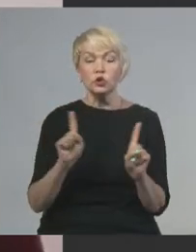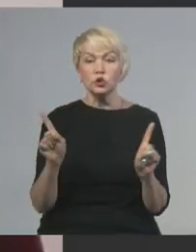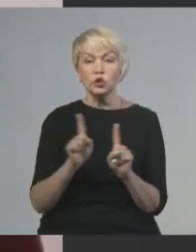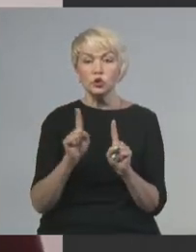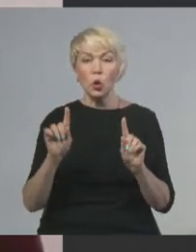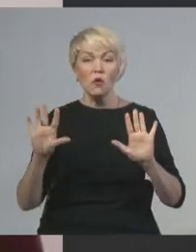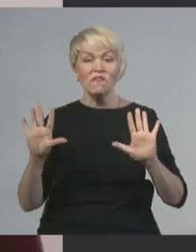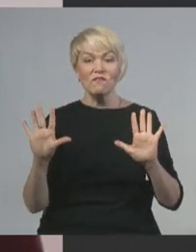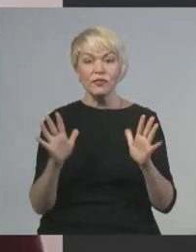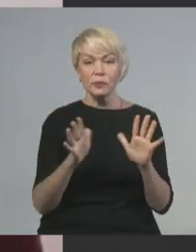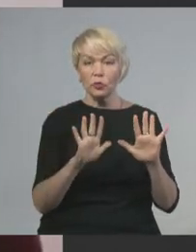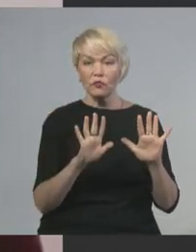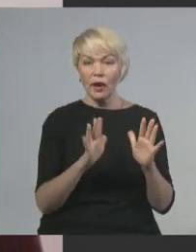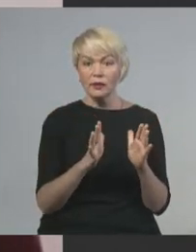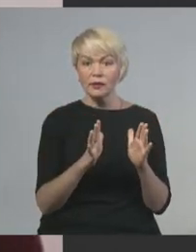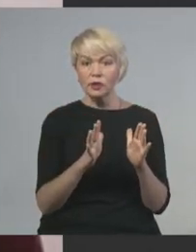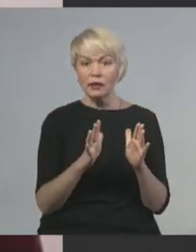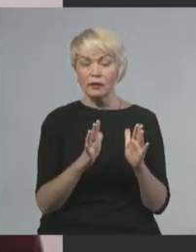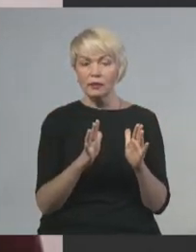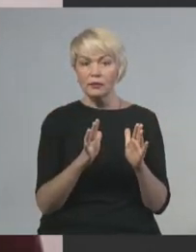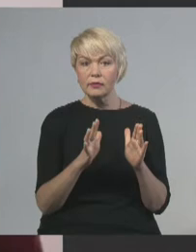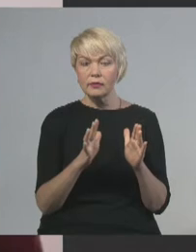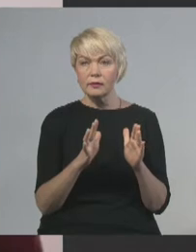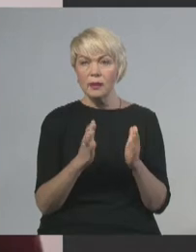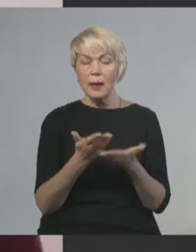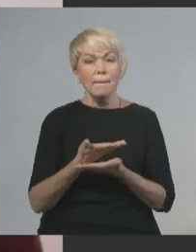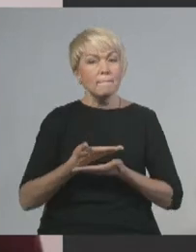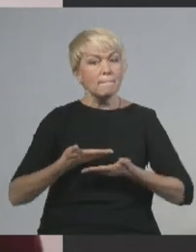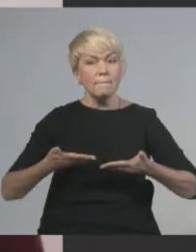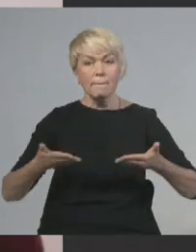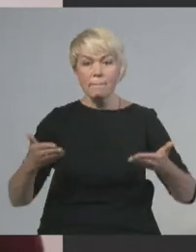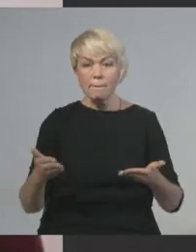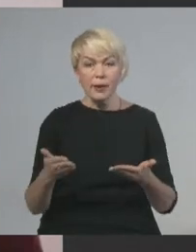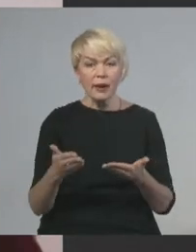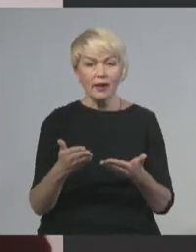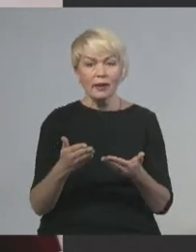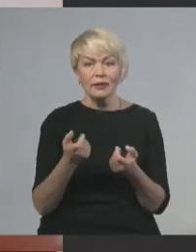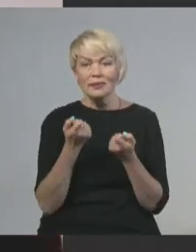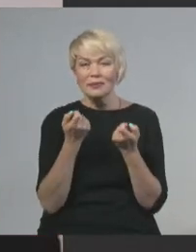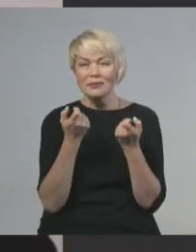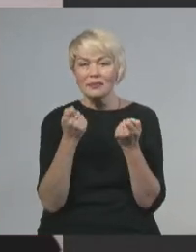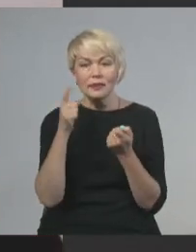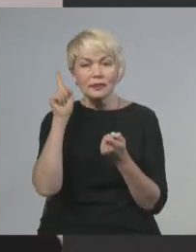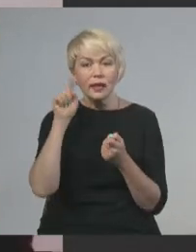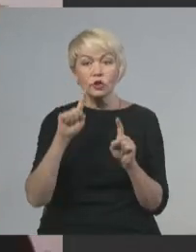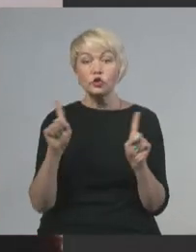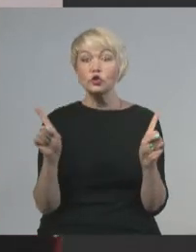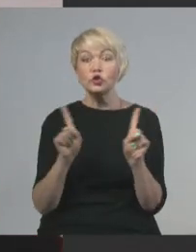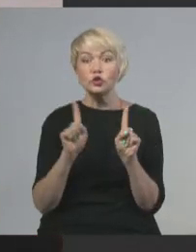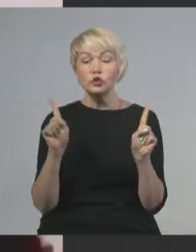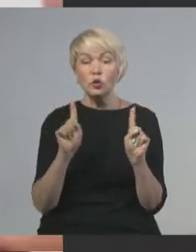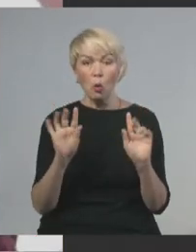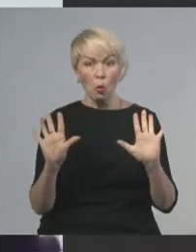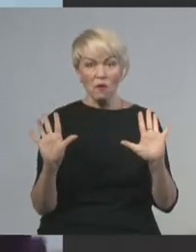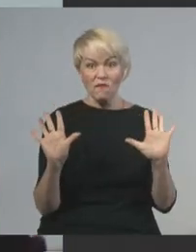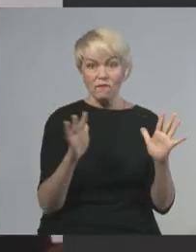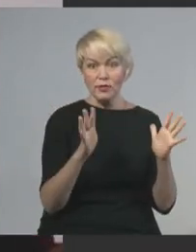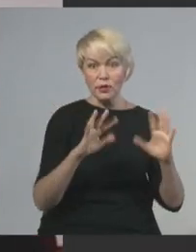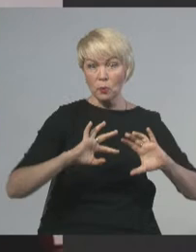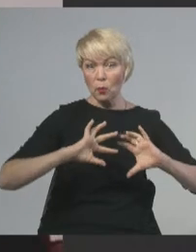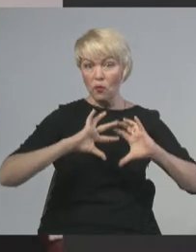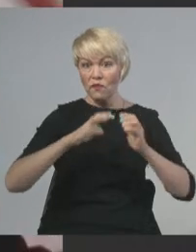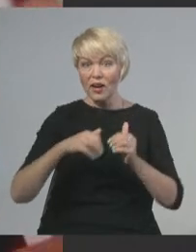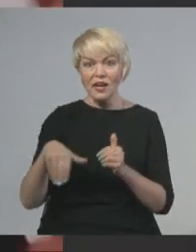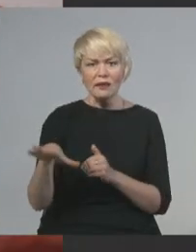happening and we didn't really actually know what was happening so it was um everybody you know focused on